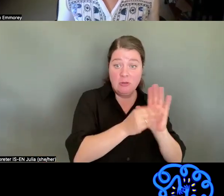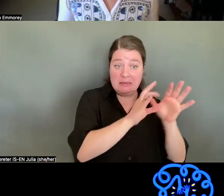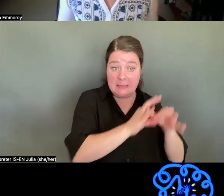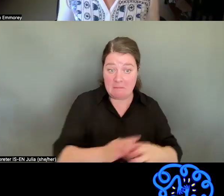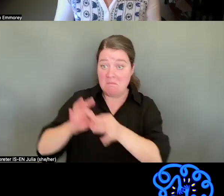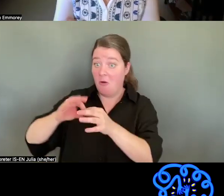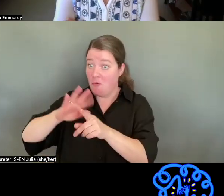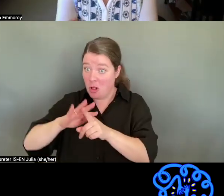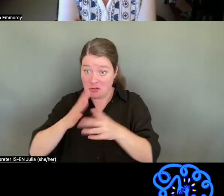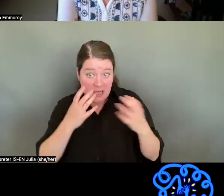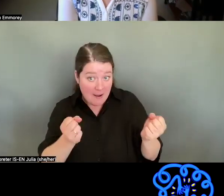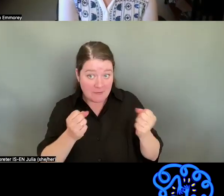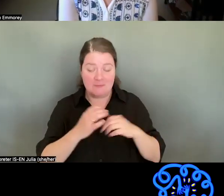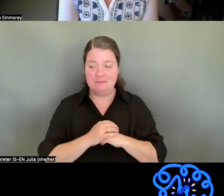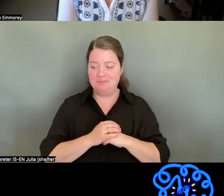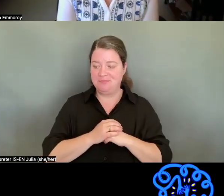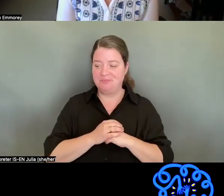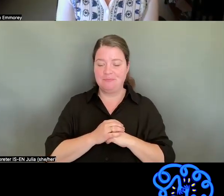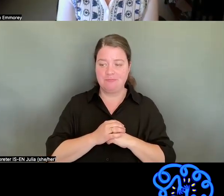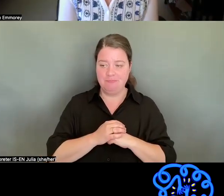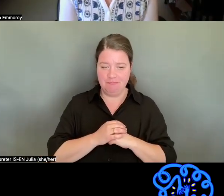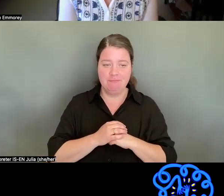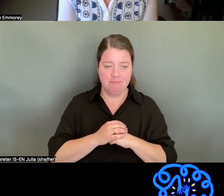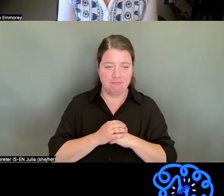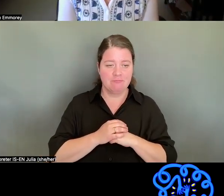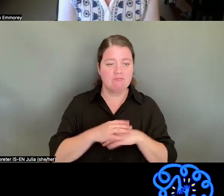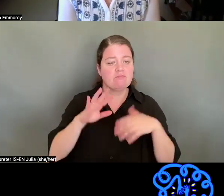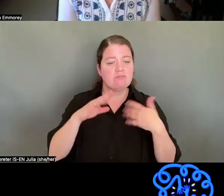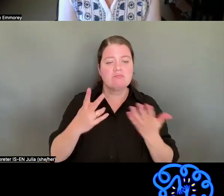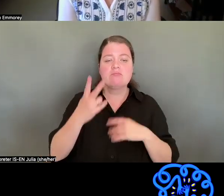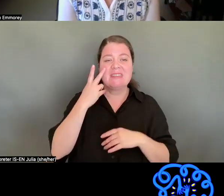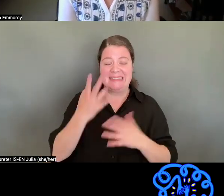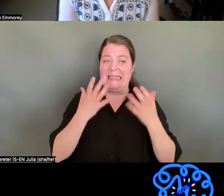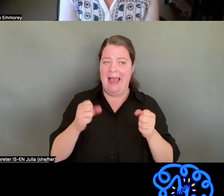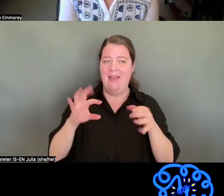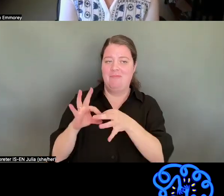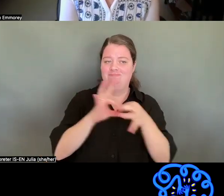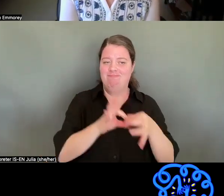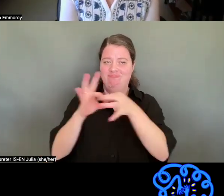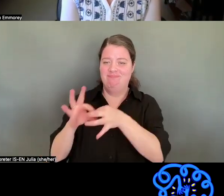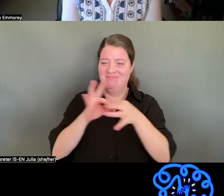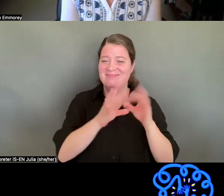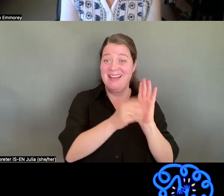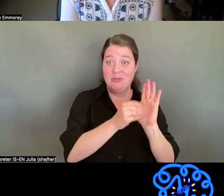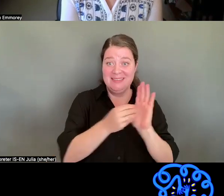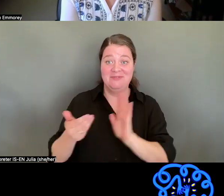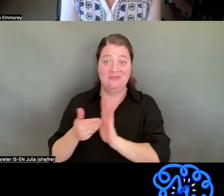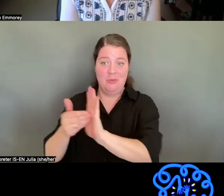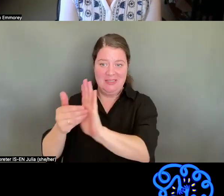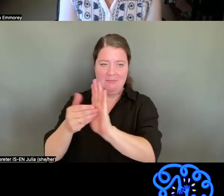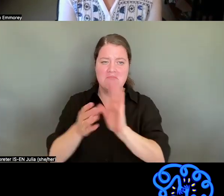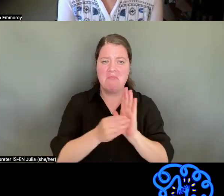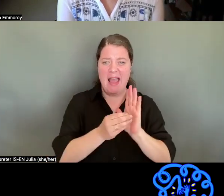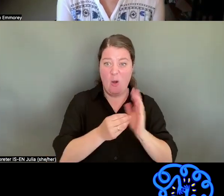And one thing we've seen is that there is a relationship between iconicity and frequency, such that more iconic signs tend